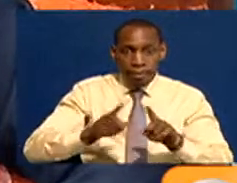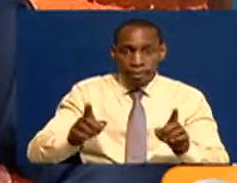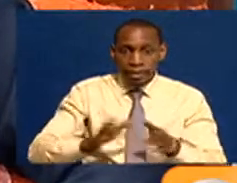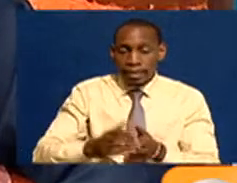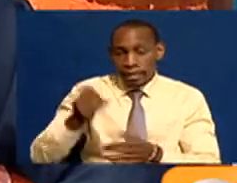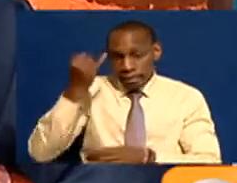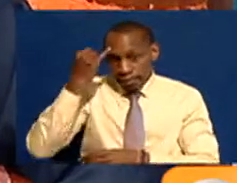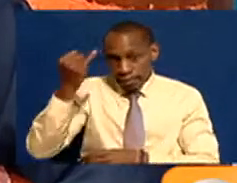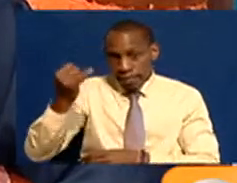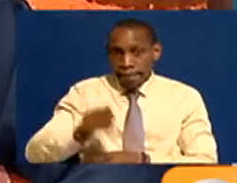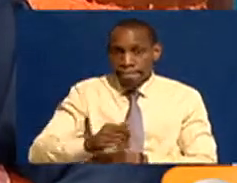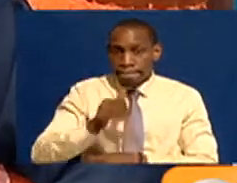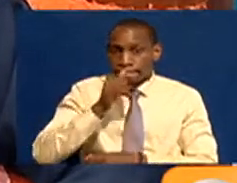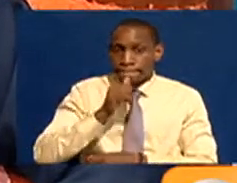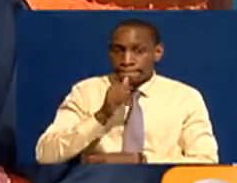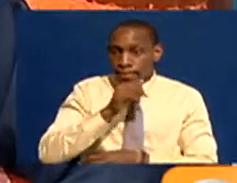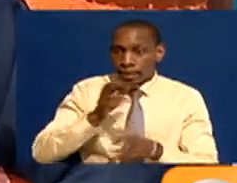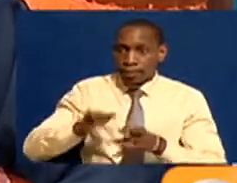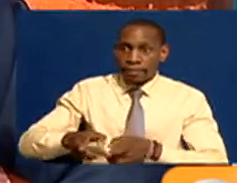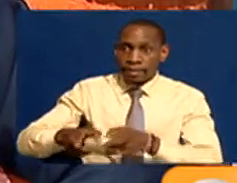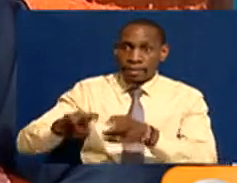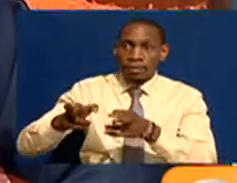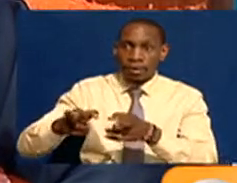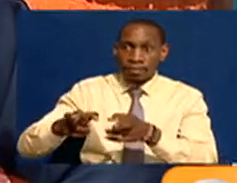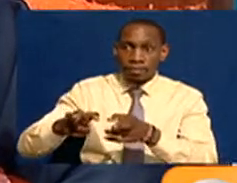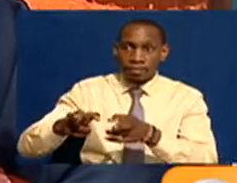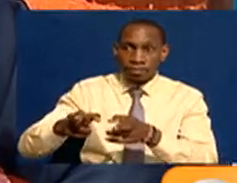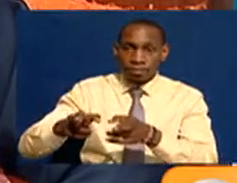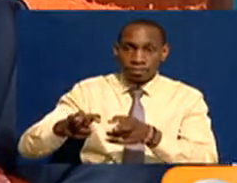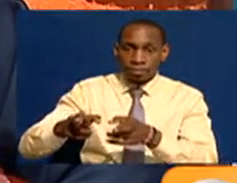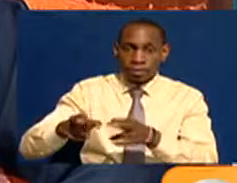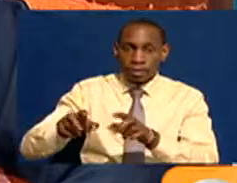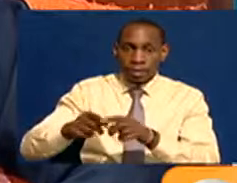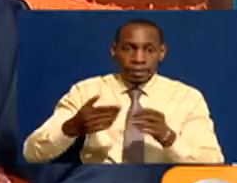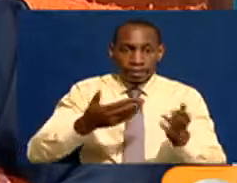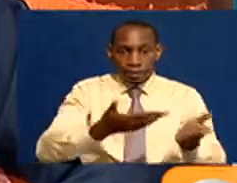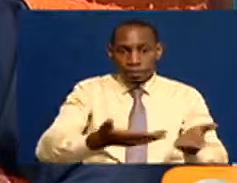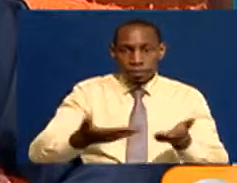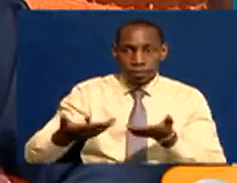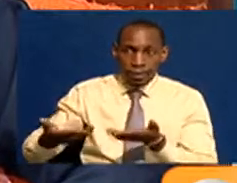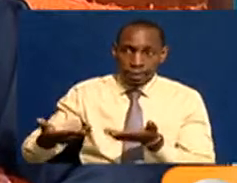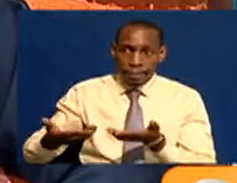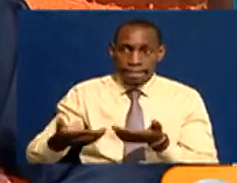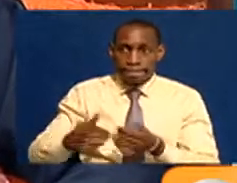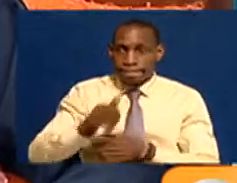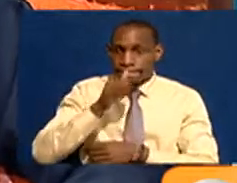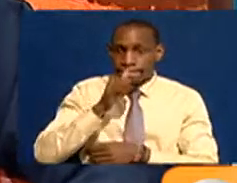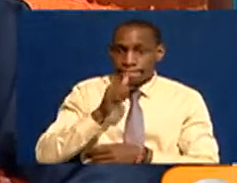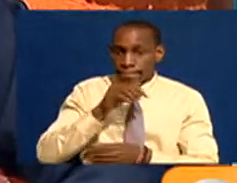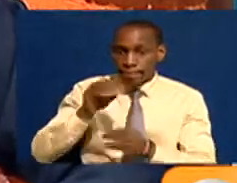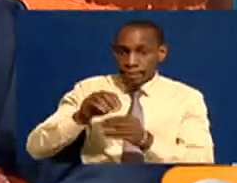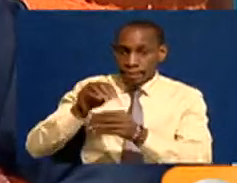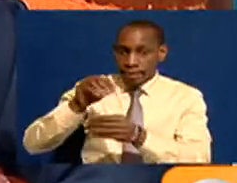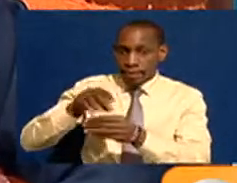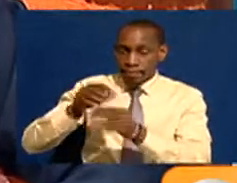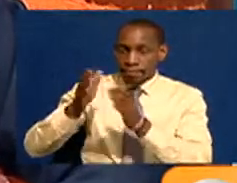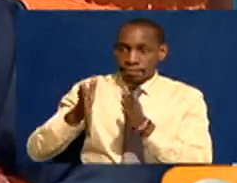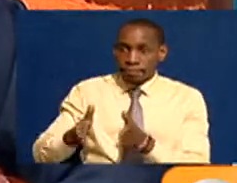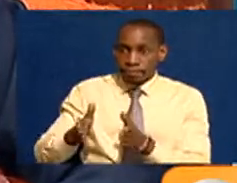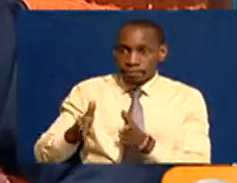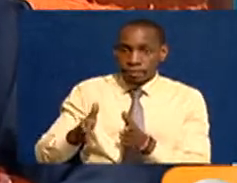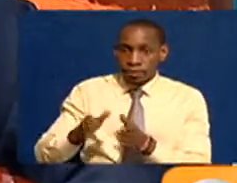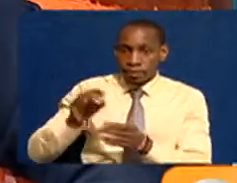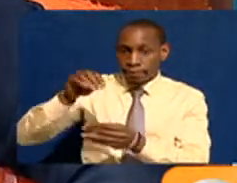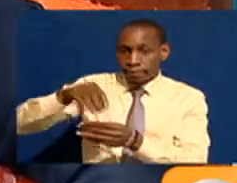concept itself of privatizing road, inviting private investors to come